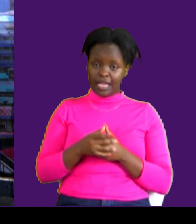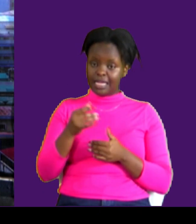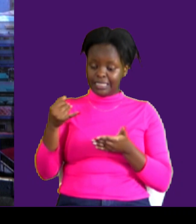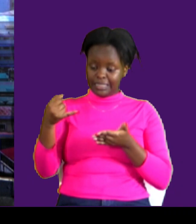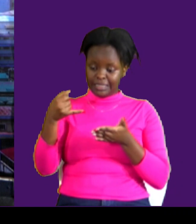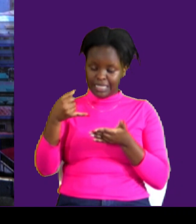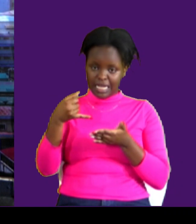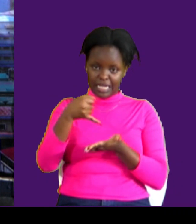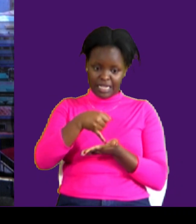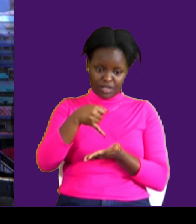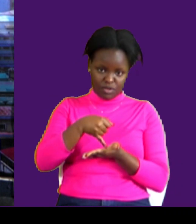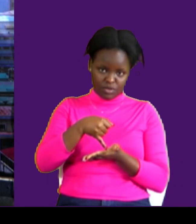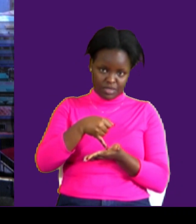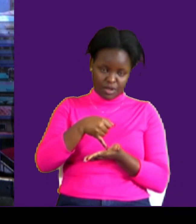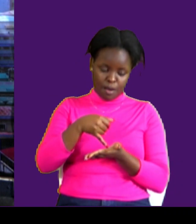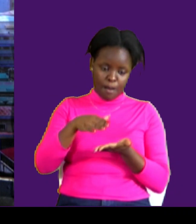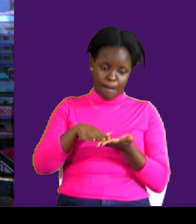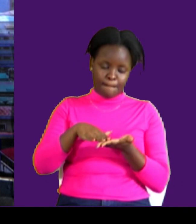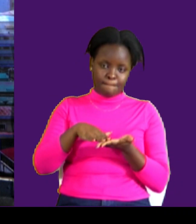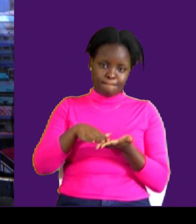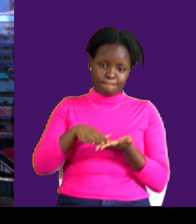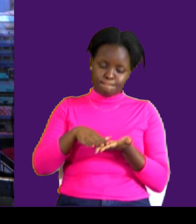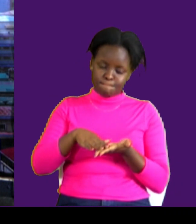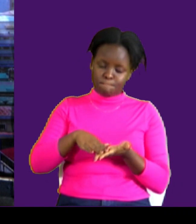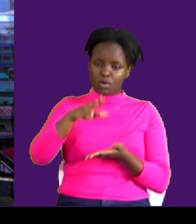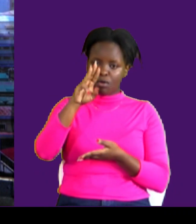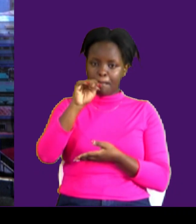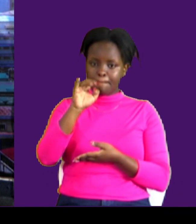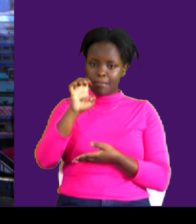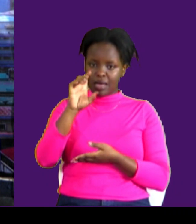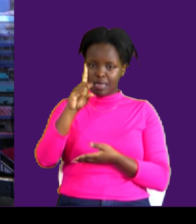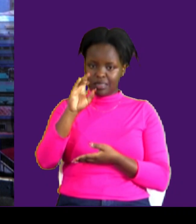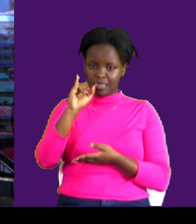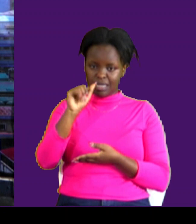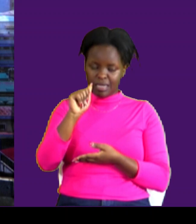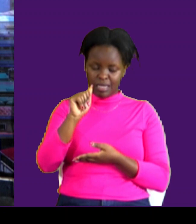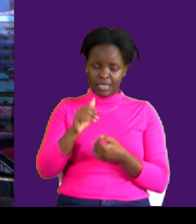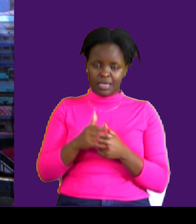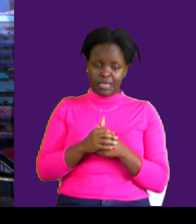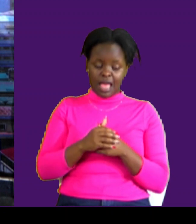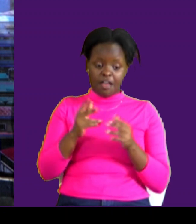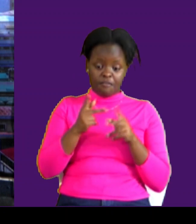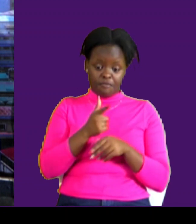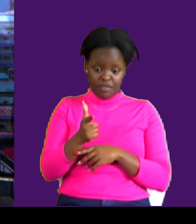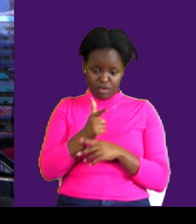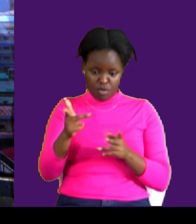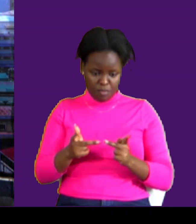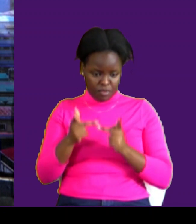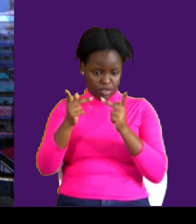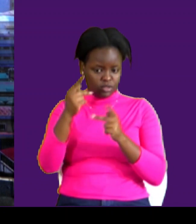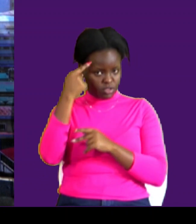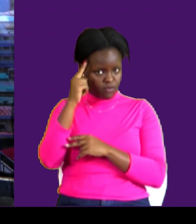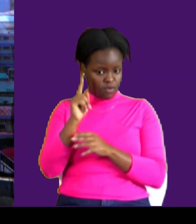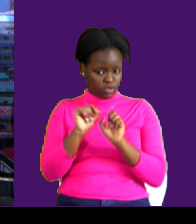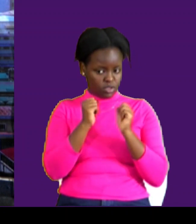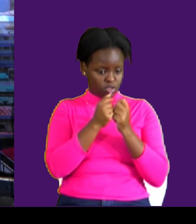incorporate multimedia production. This means that the video that you produce for